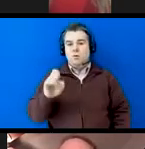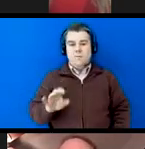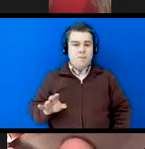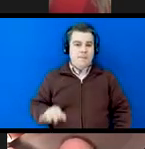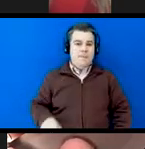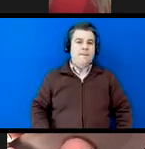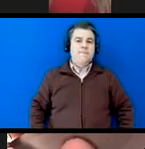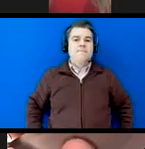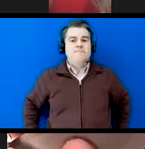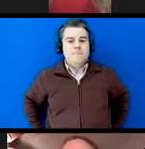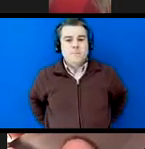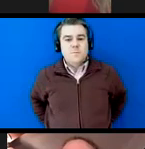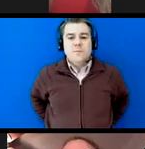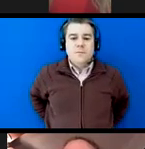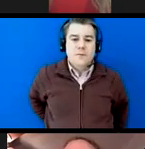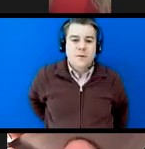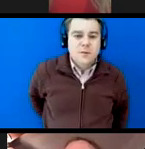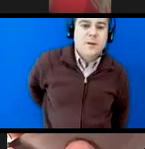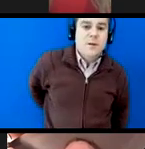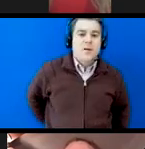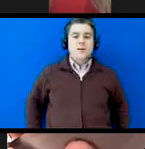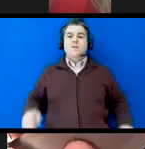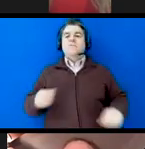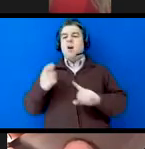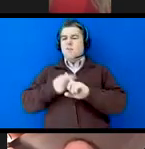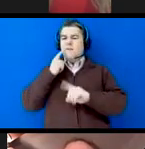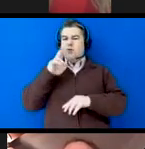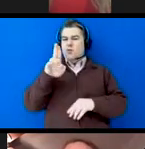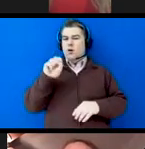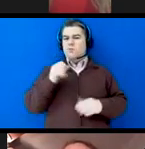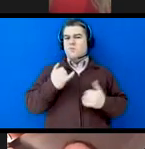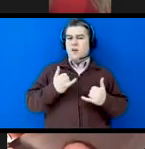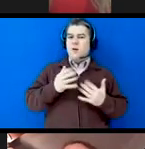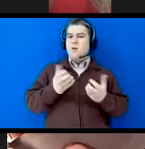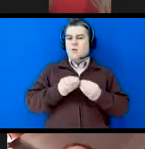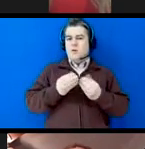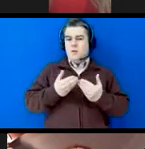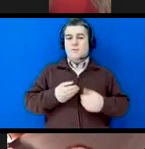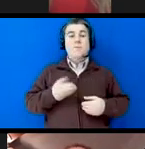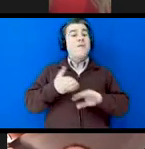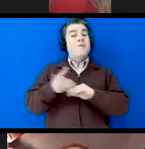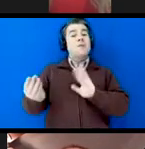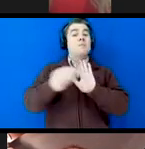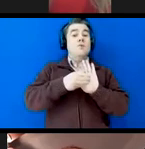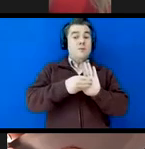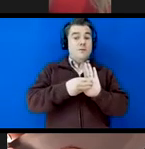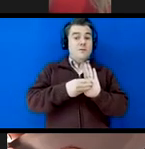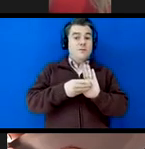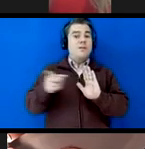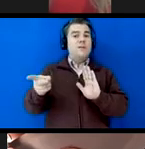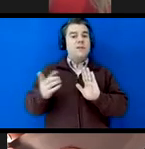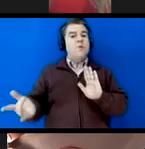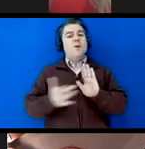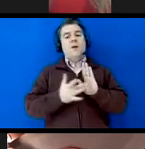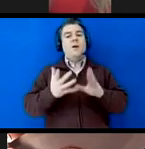also can tell, we've defaulted to the US for right now because that makes it a lot easier. So once your prospect puts this in, they click Get